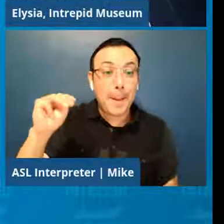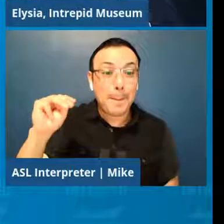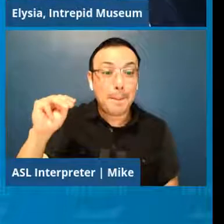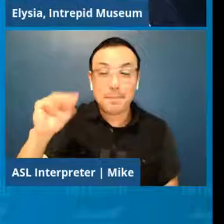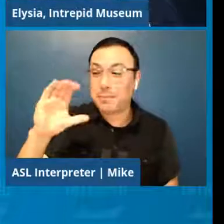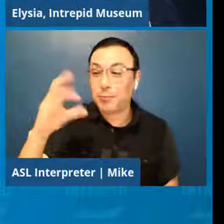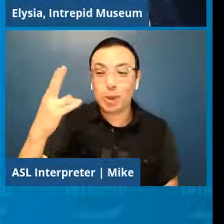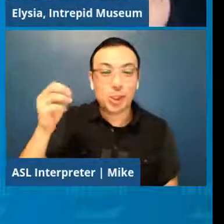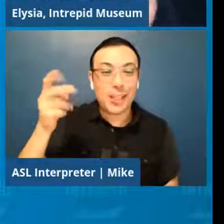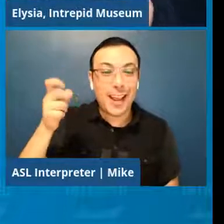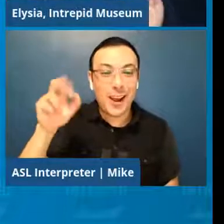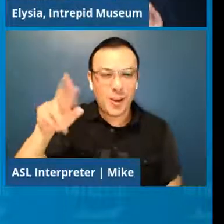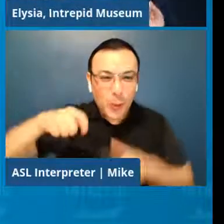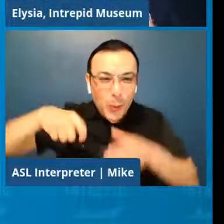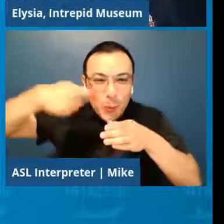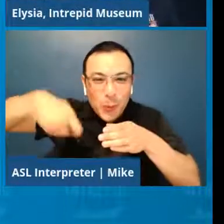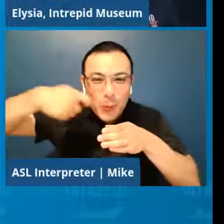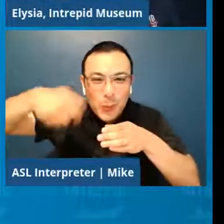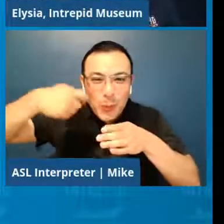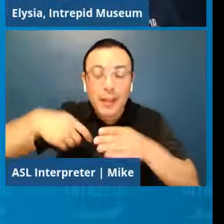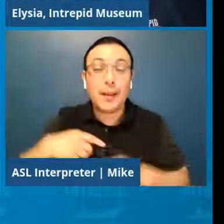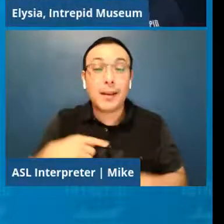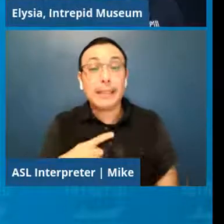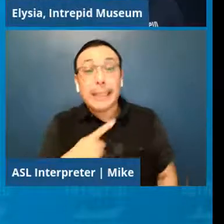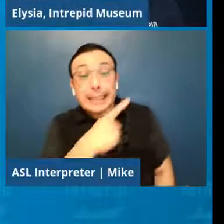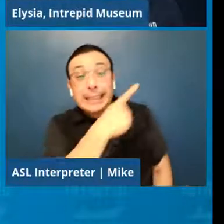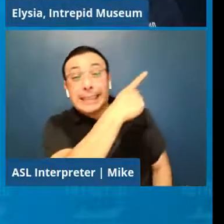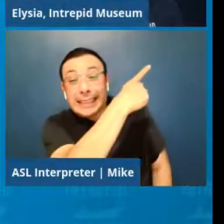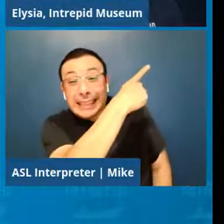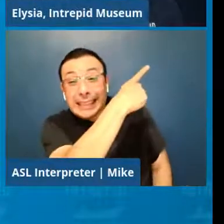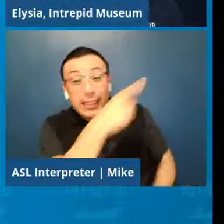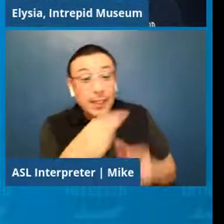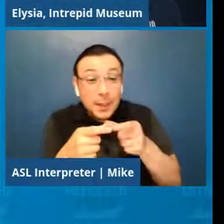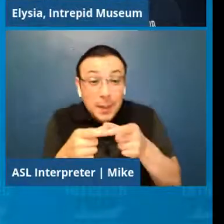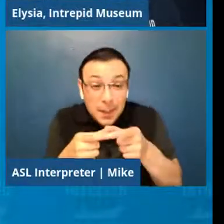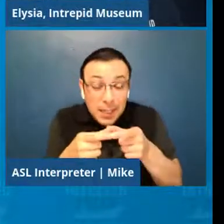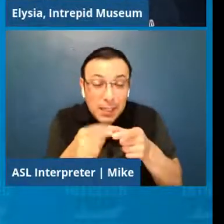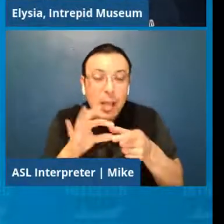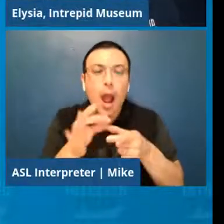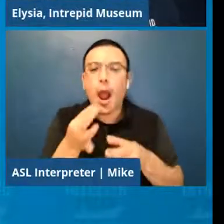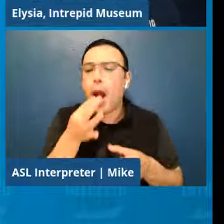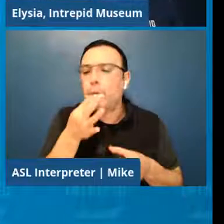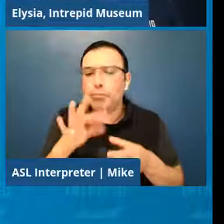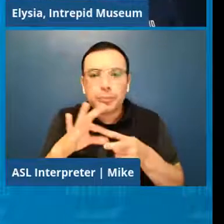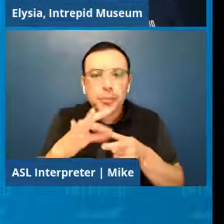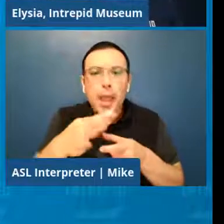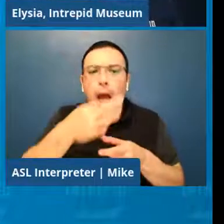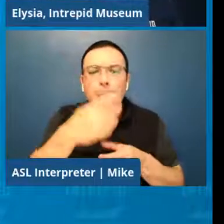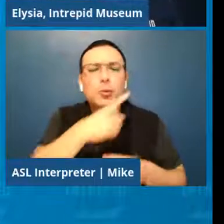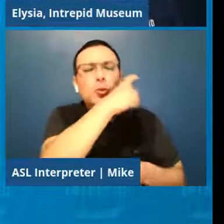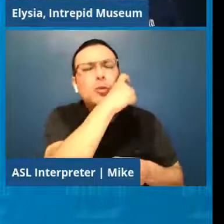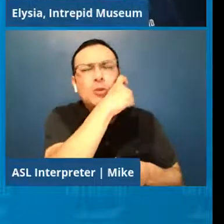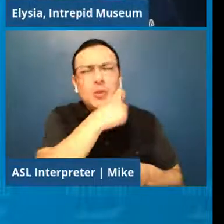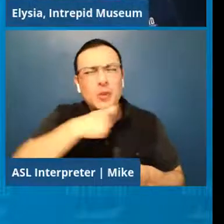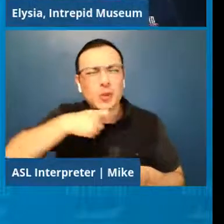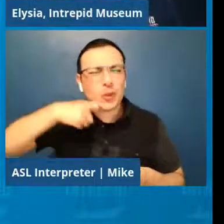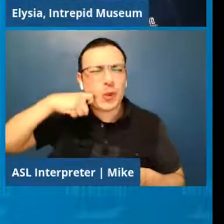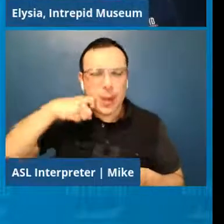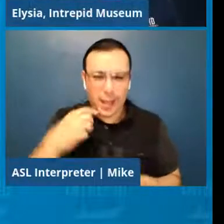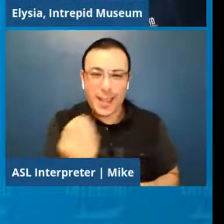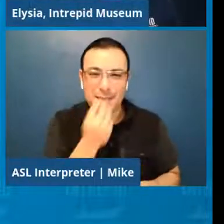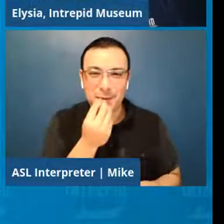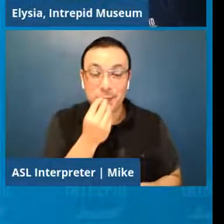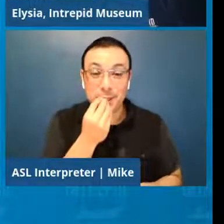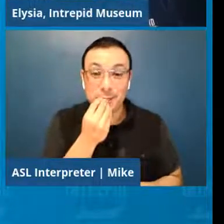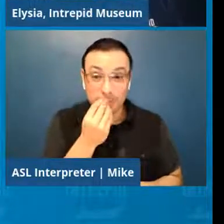some dehydrated and compressed bite-sized cubes of food up in the top there. Real appetizing, right?